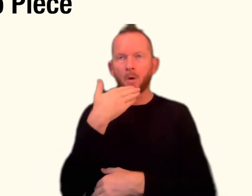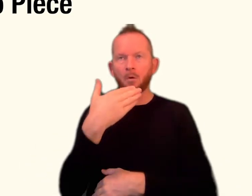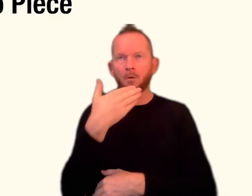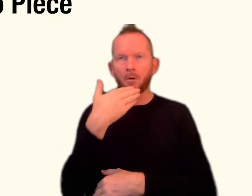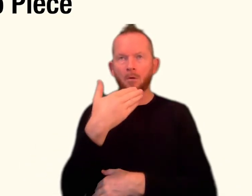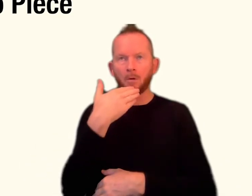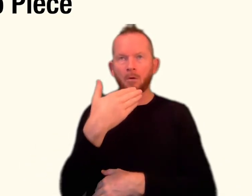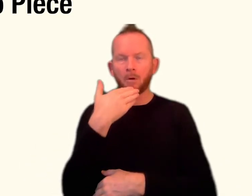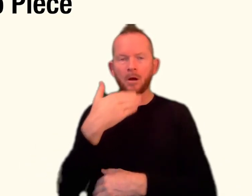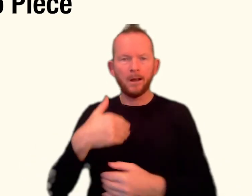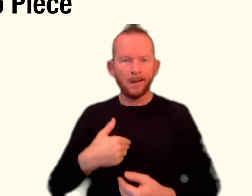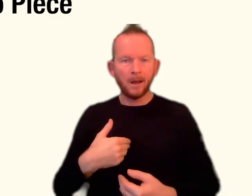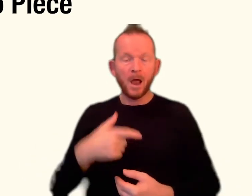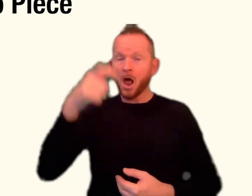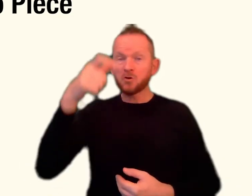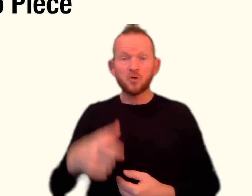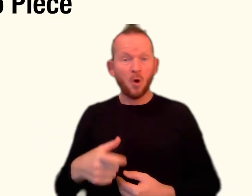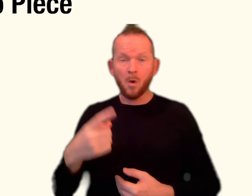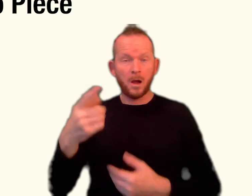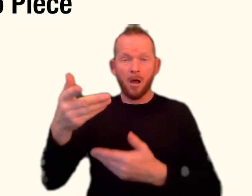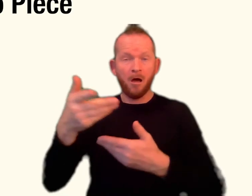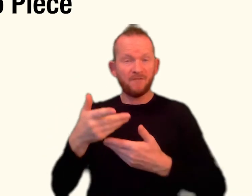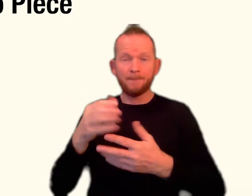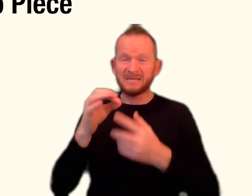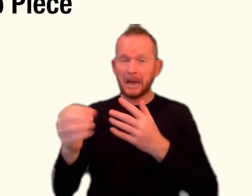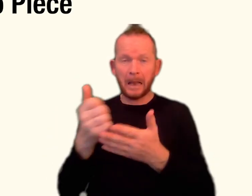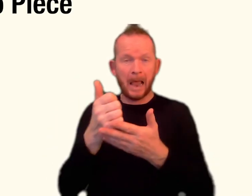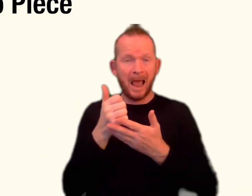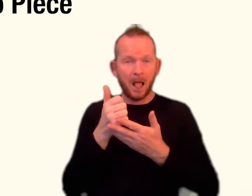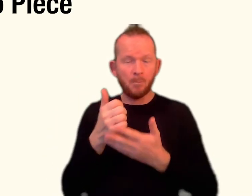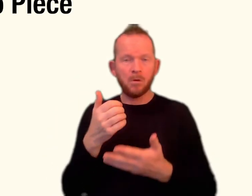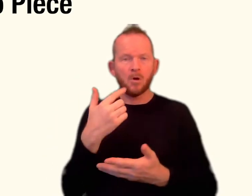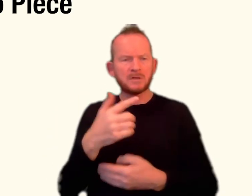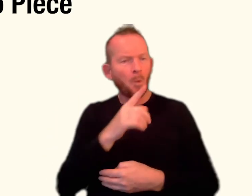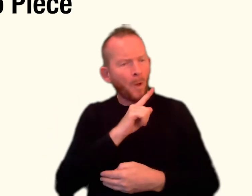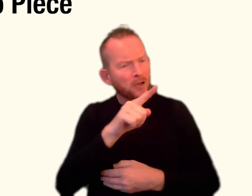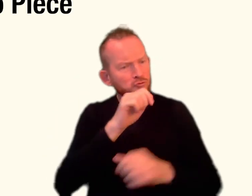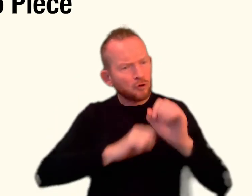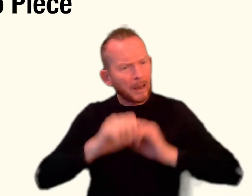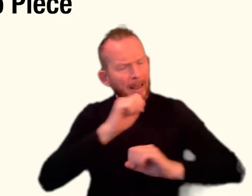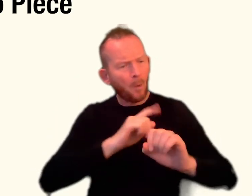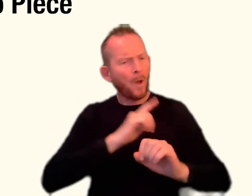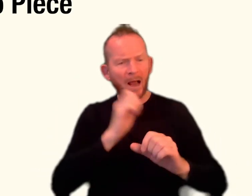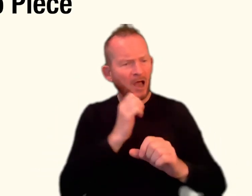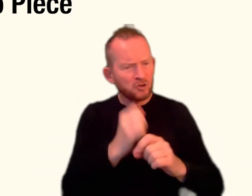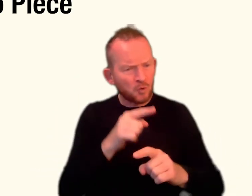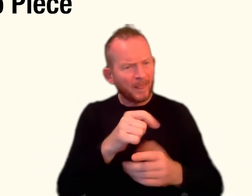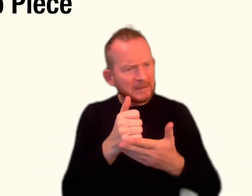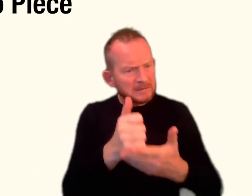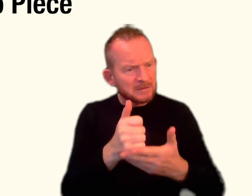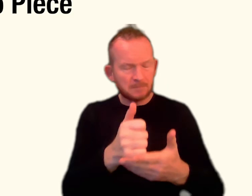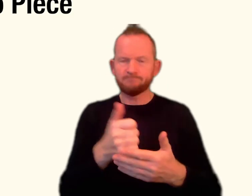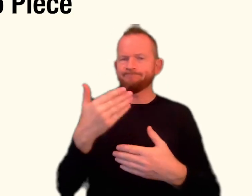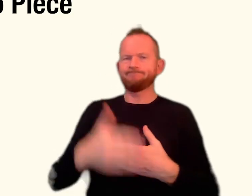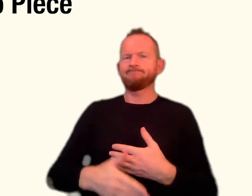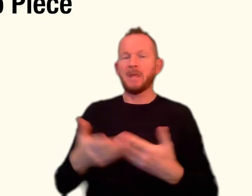boring. And nobody ever offered any particular help with that or said, "Why are you struggling? Why can't you do this?" It